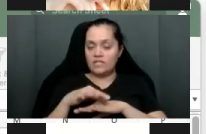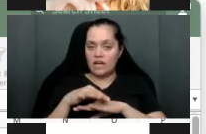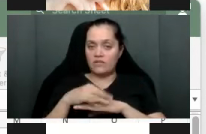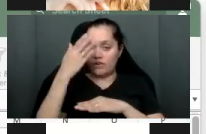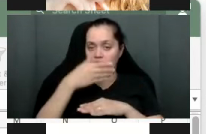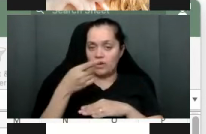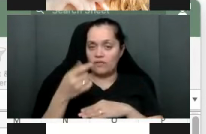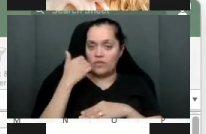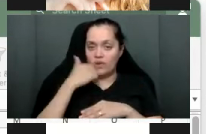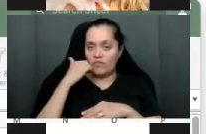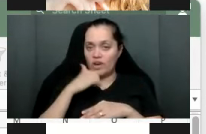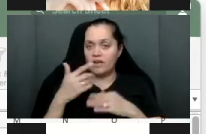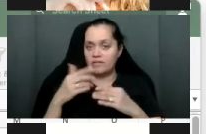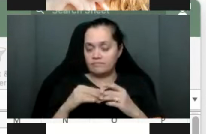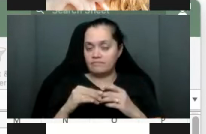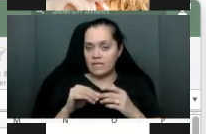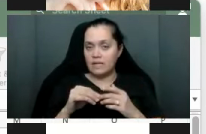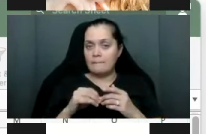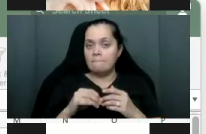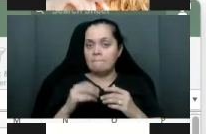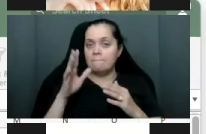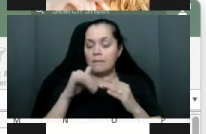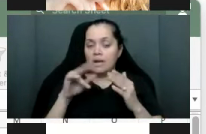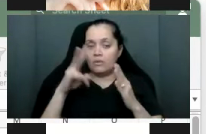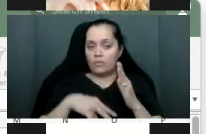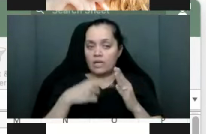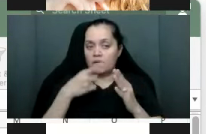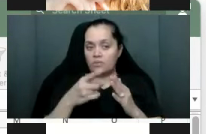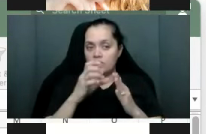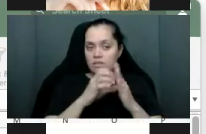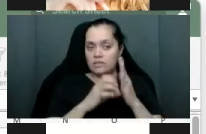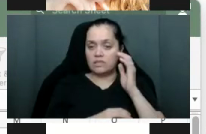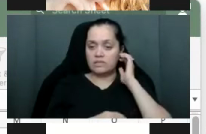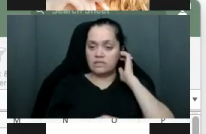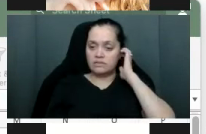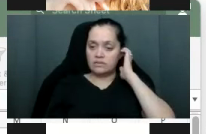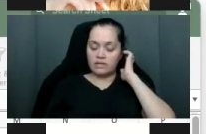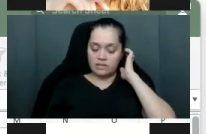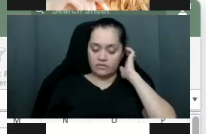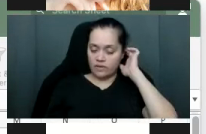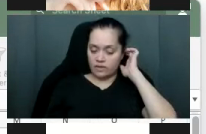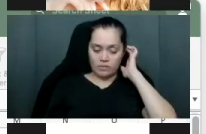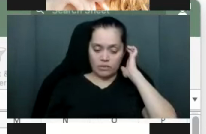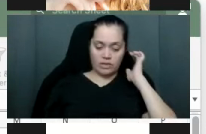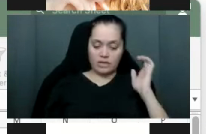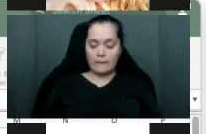of you every day by reading one of these chapters.